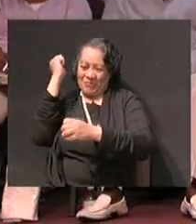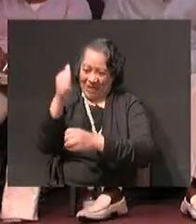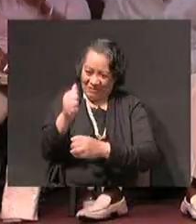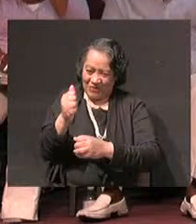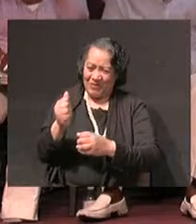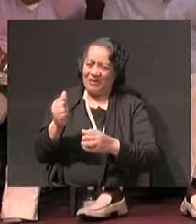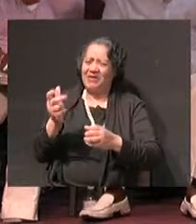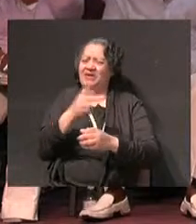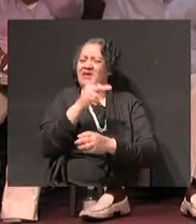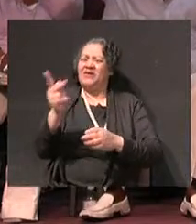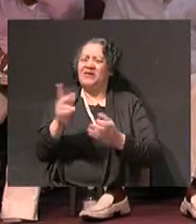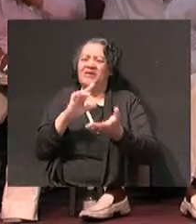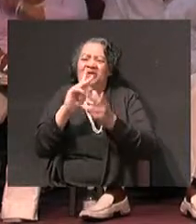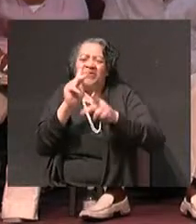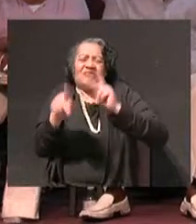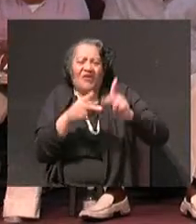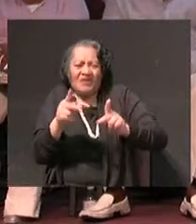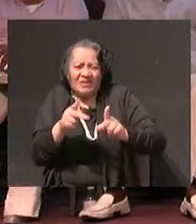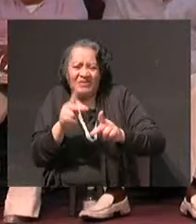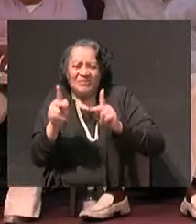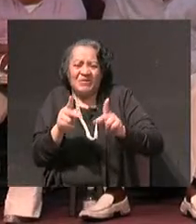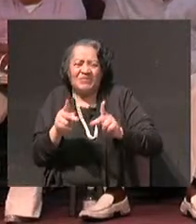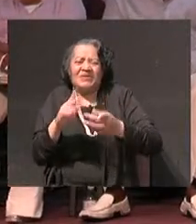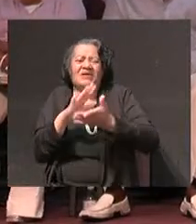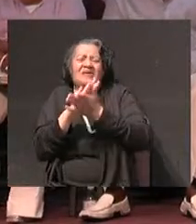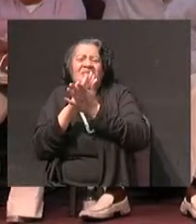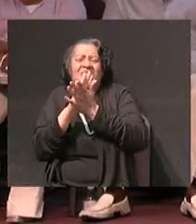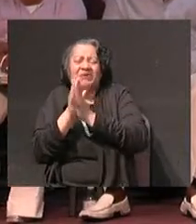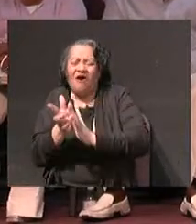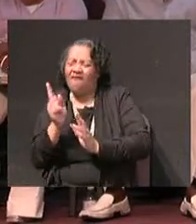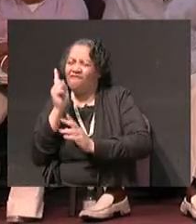That people can be phony.